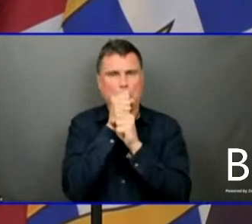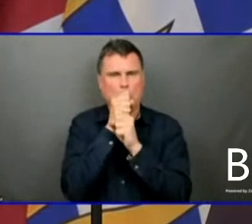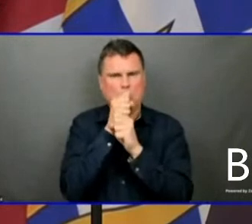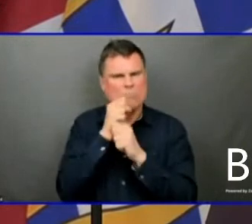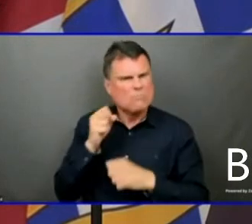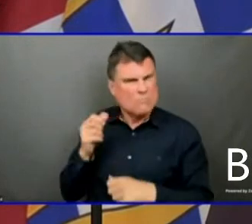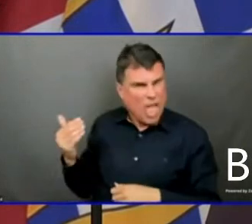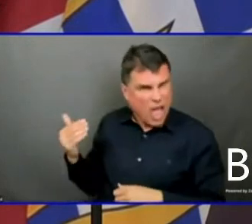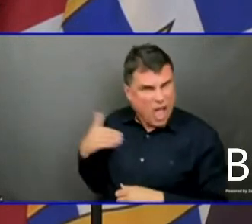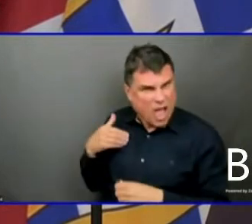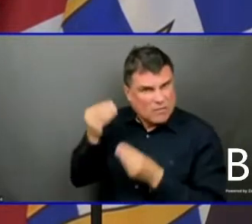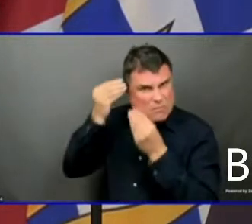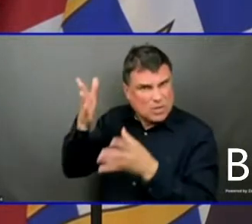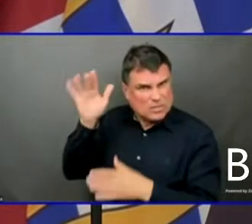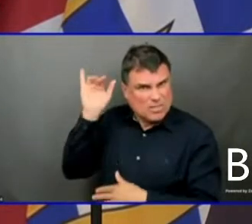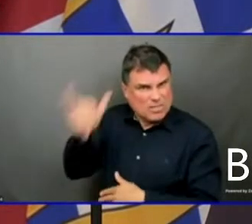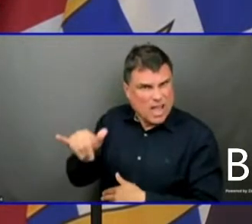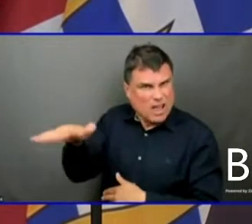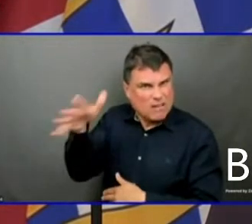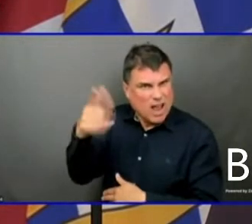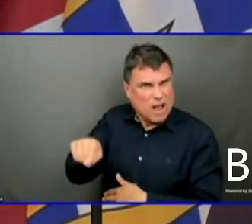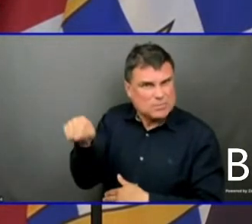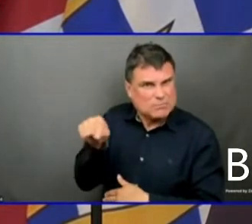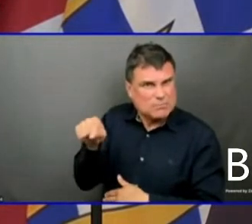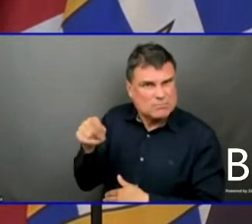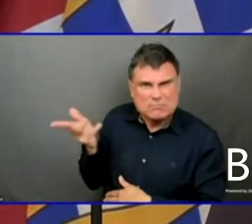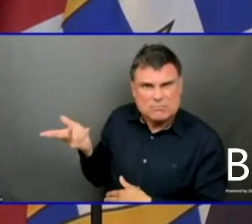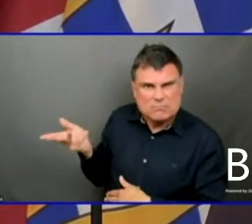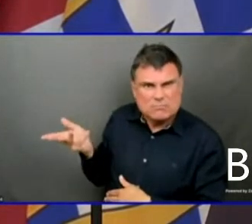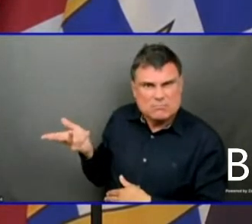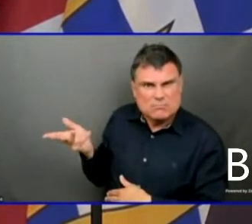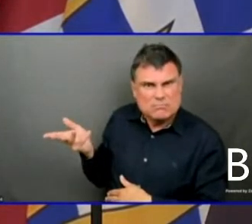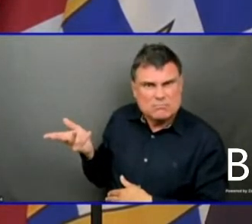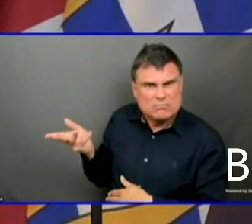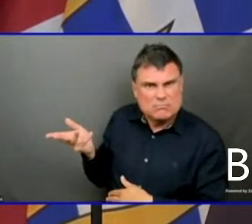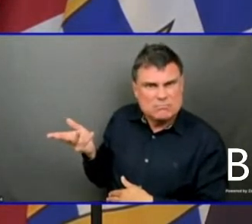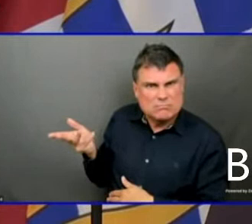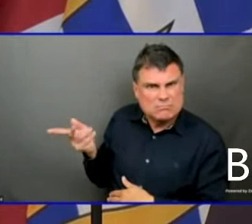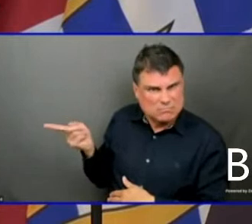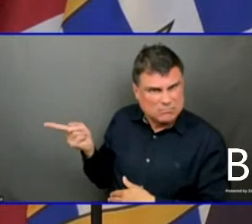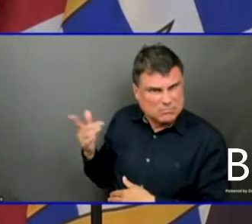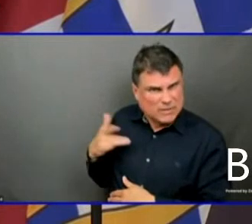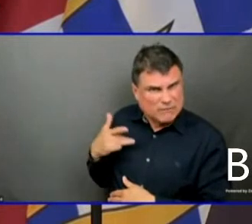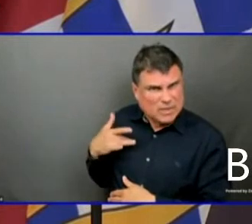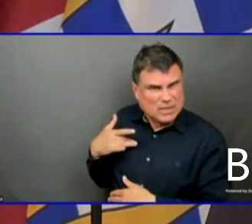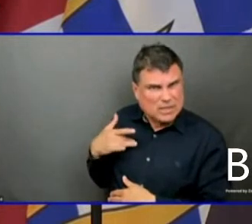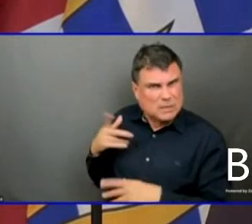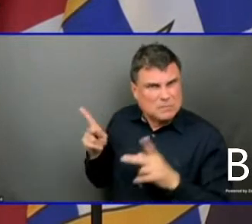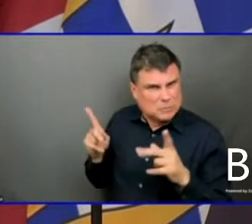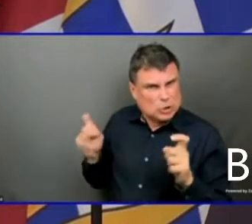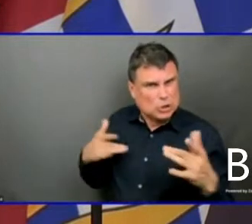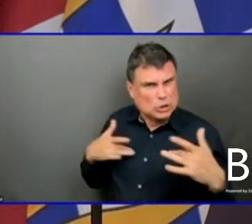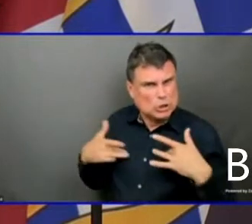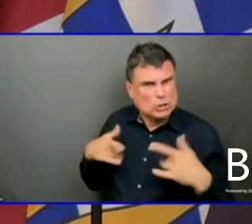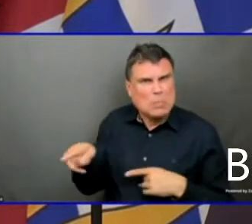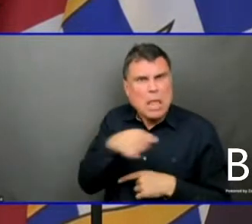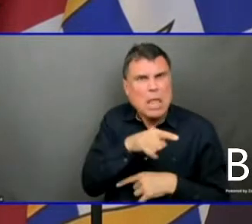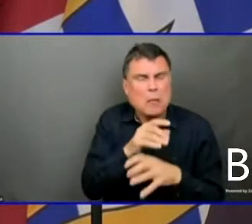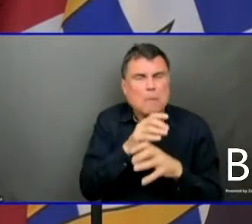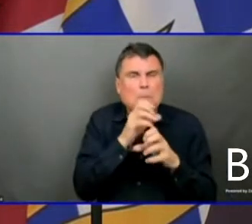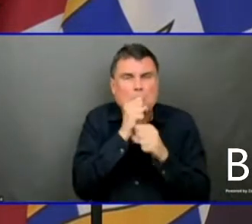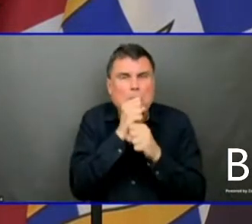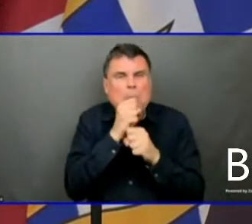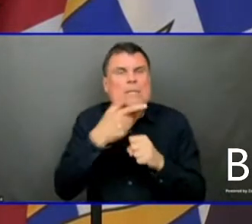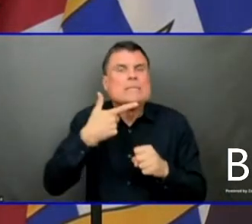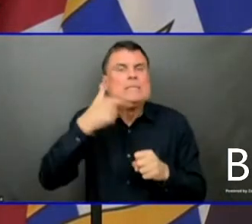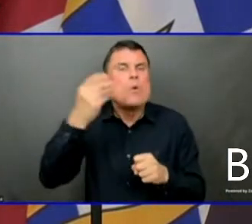cases, but how concerned should people be that there wasn't a declaration of an outbreak in long-term care homes where there